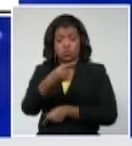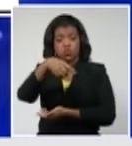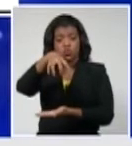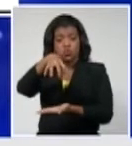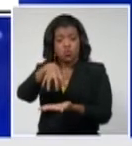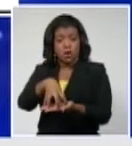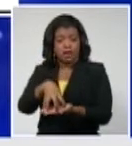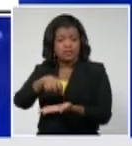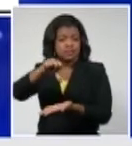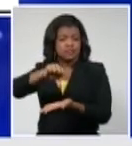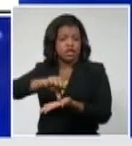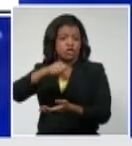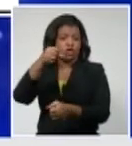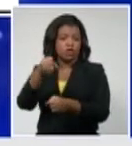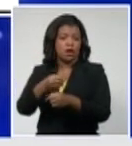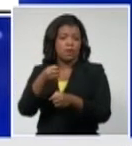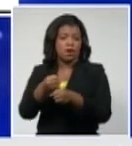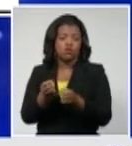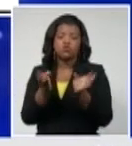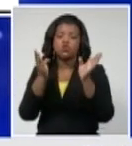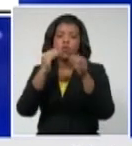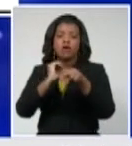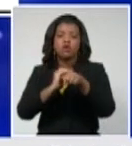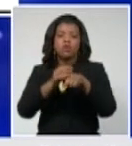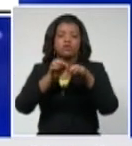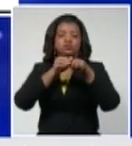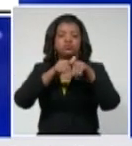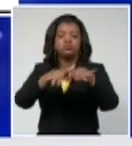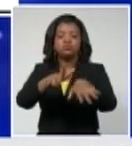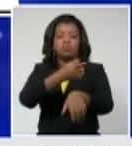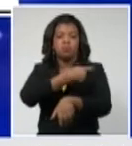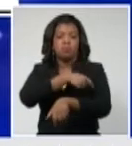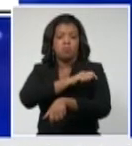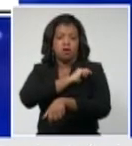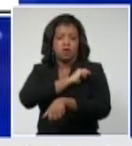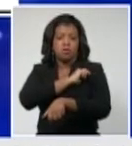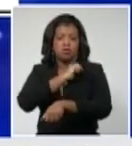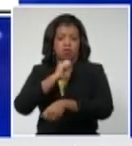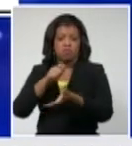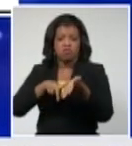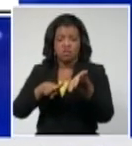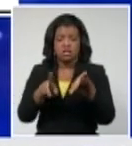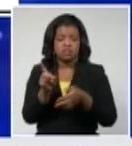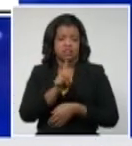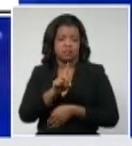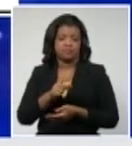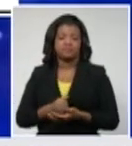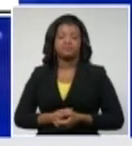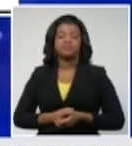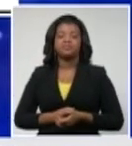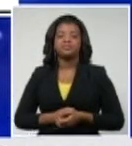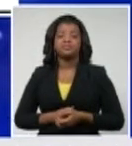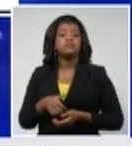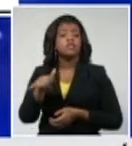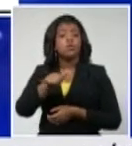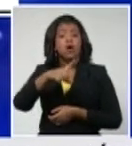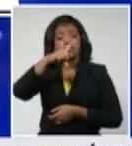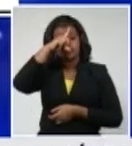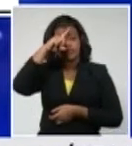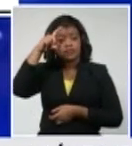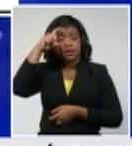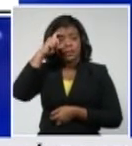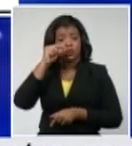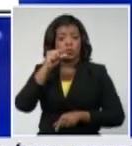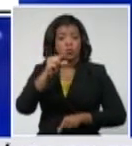Clara 0.26, and the rest of the provinces, such as Matanzas, Mayabeque, Holguín,